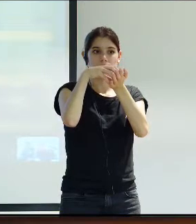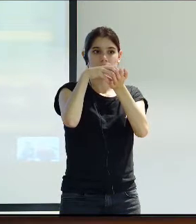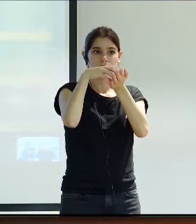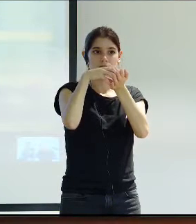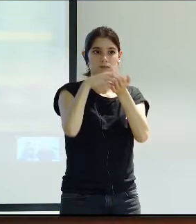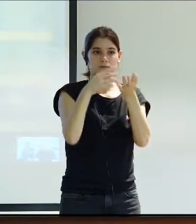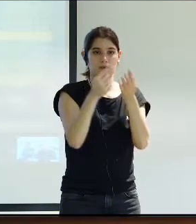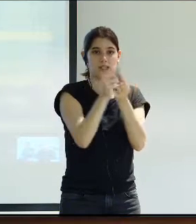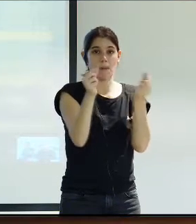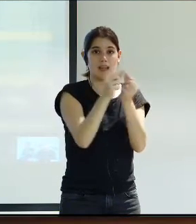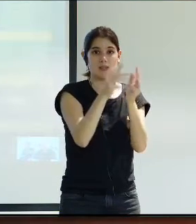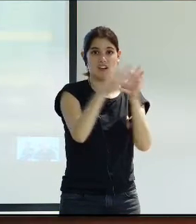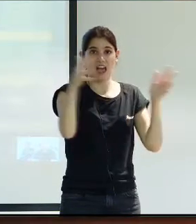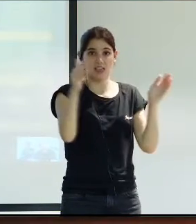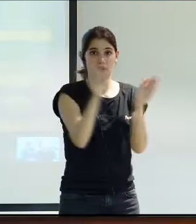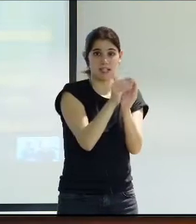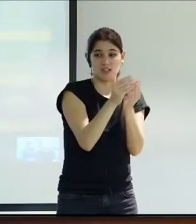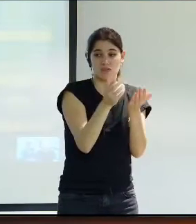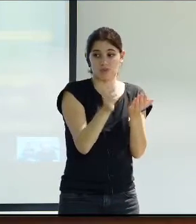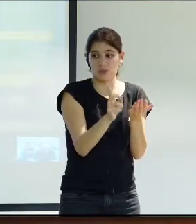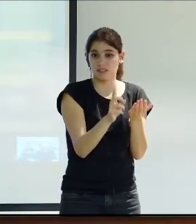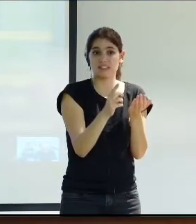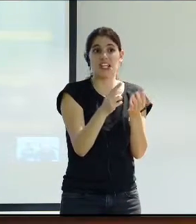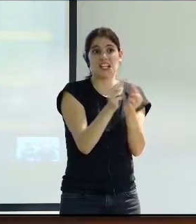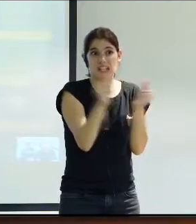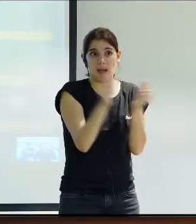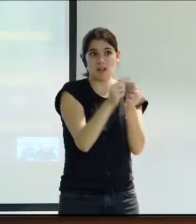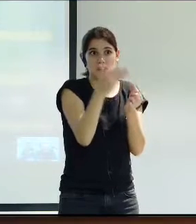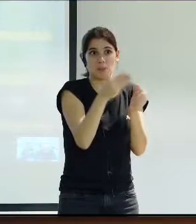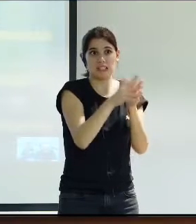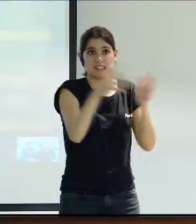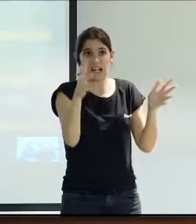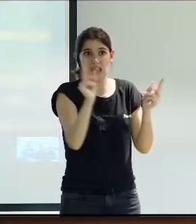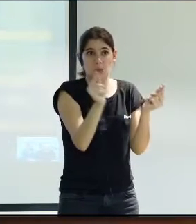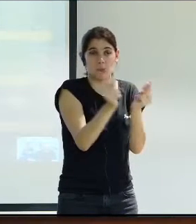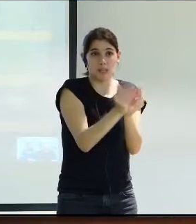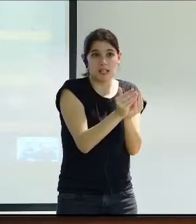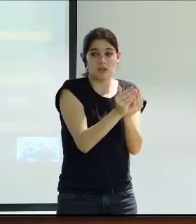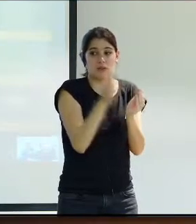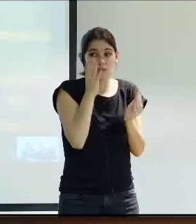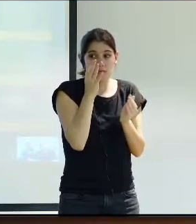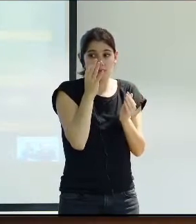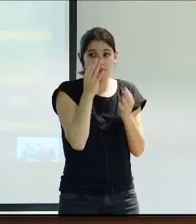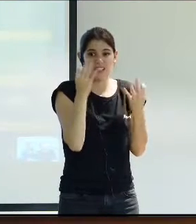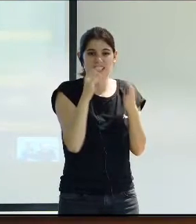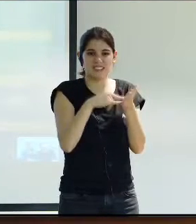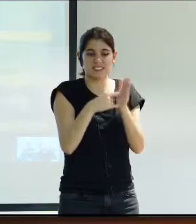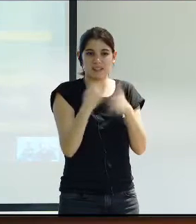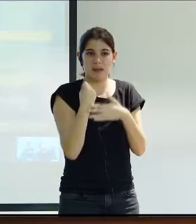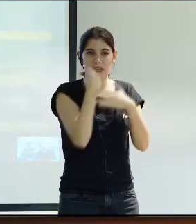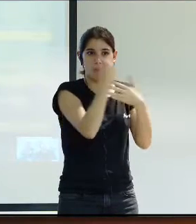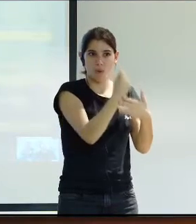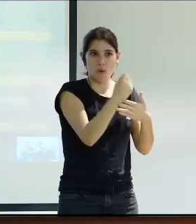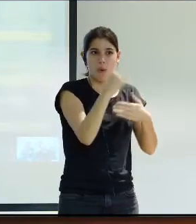any kind of support system which is available to persons with disabilities